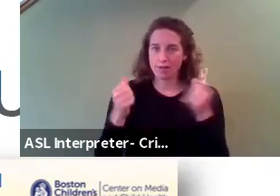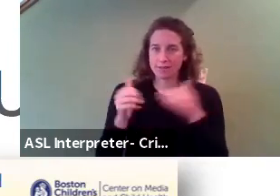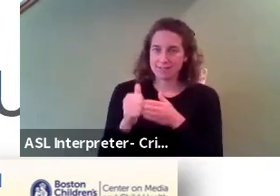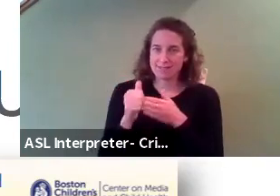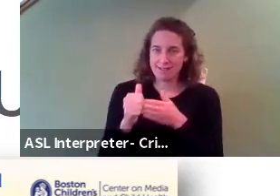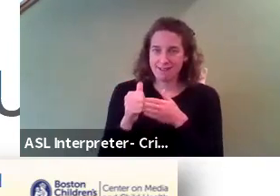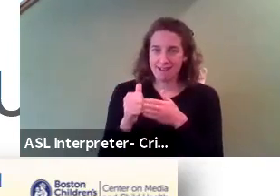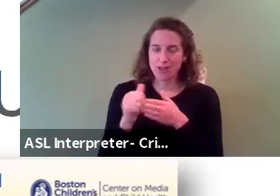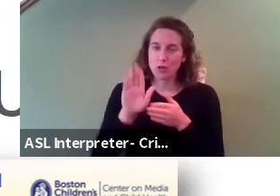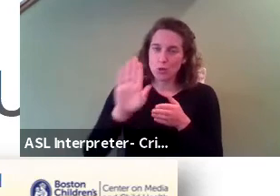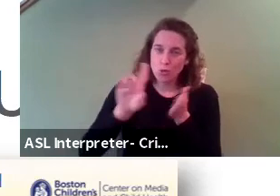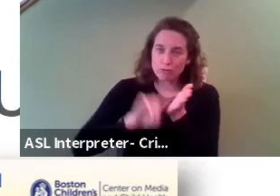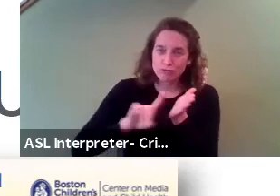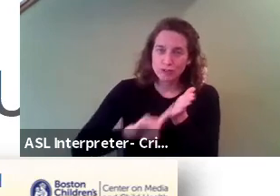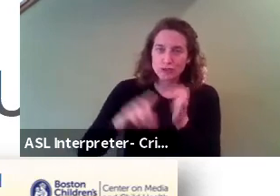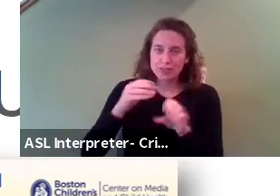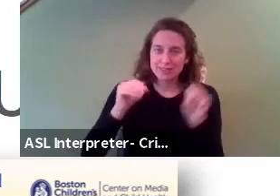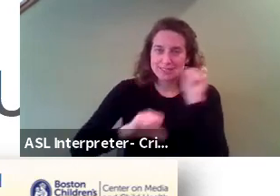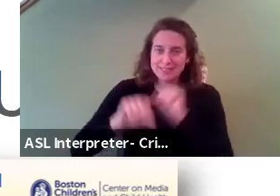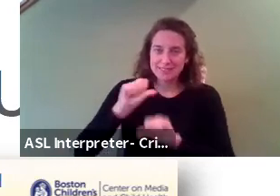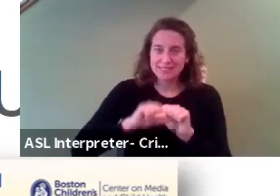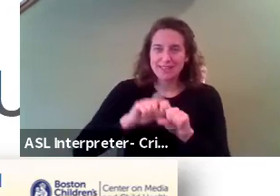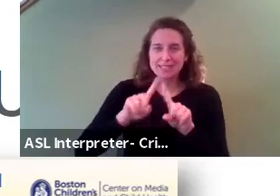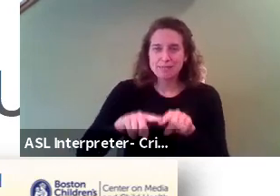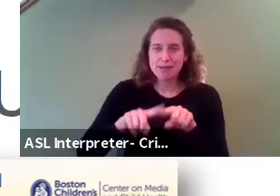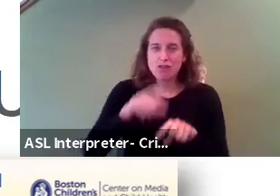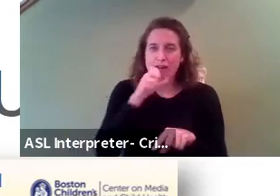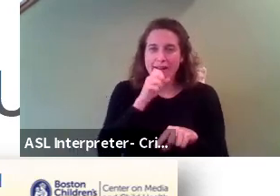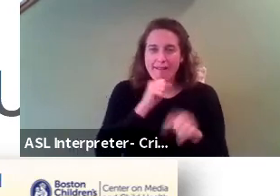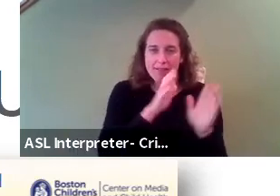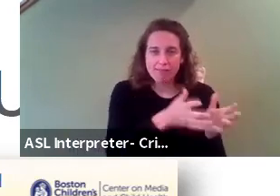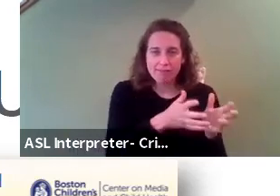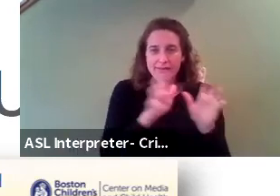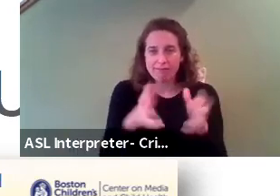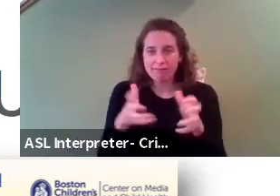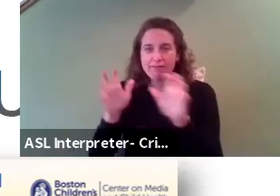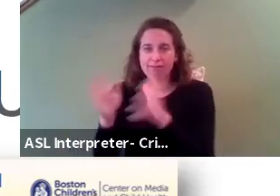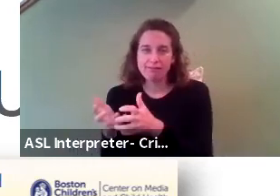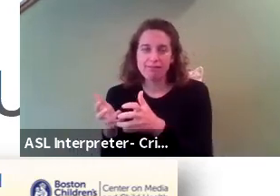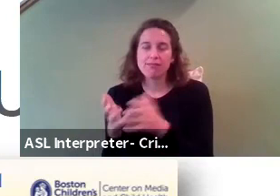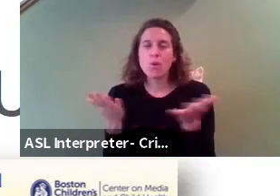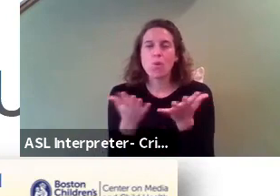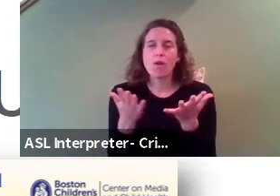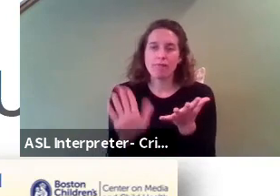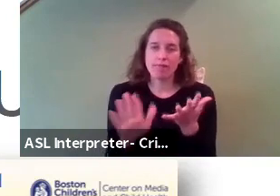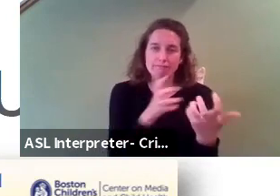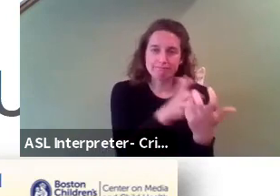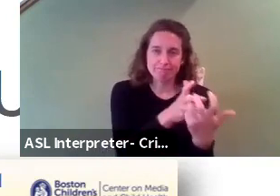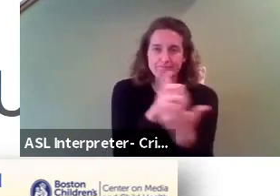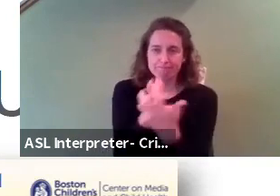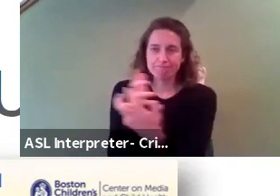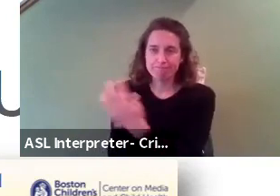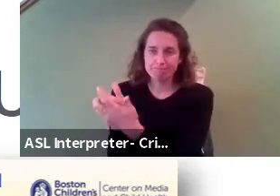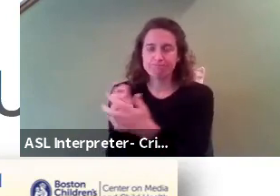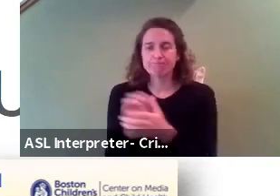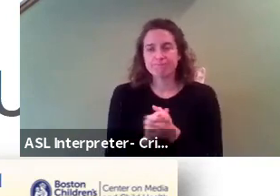how to talk to your kids at different age ranges when it comes to their use of technology in healthy ways. And I think